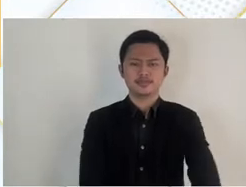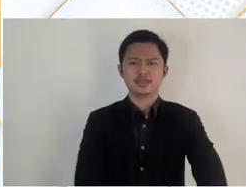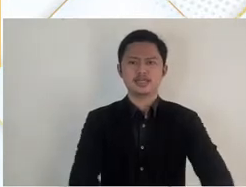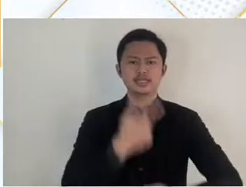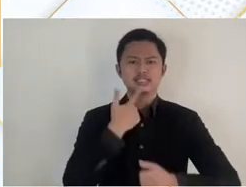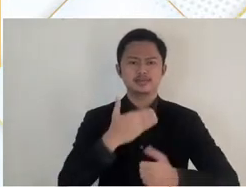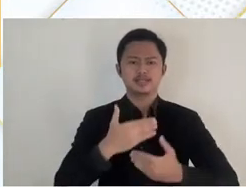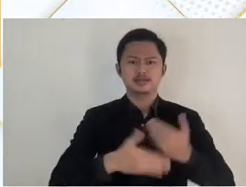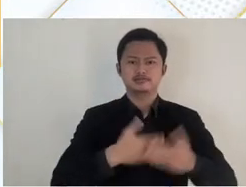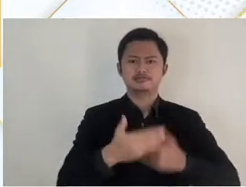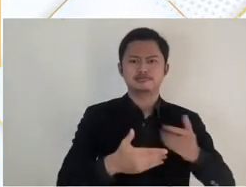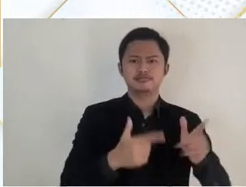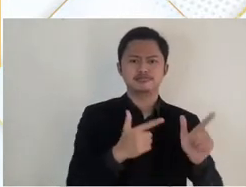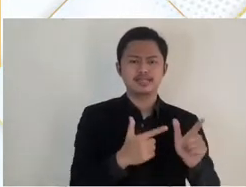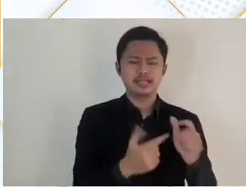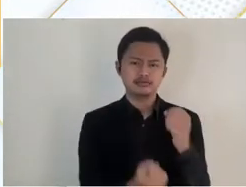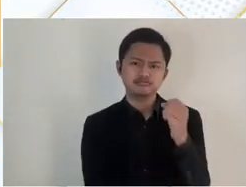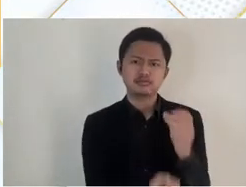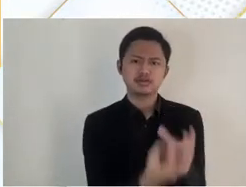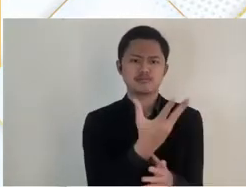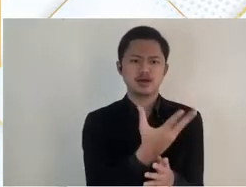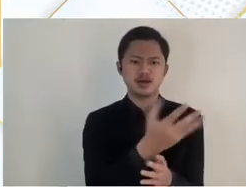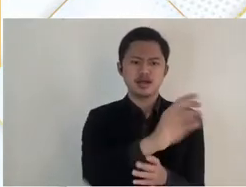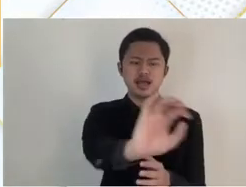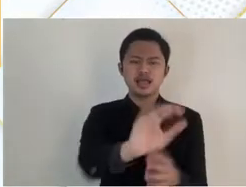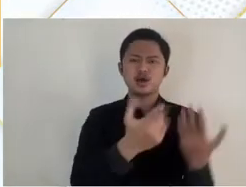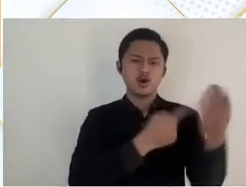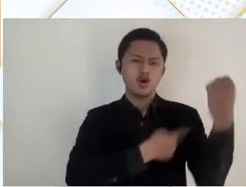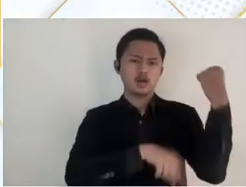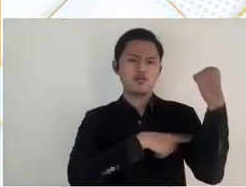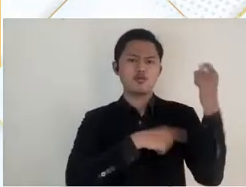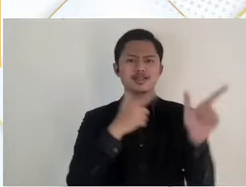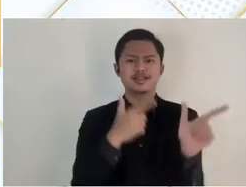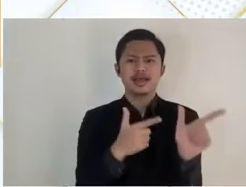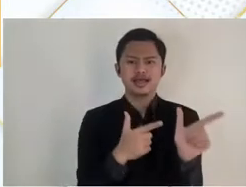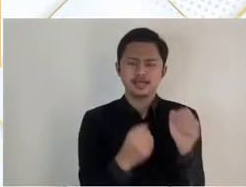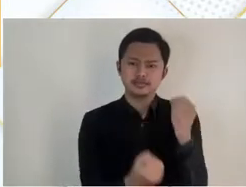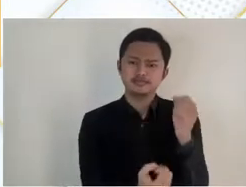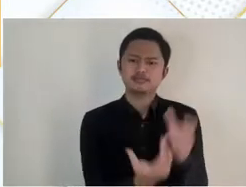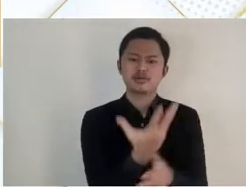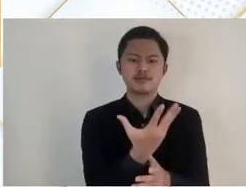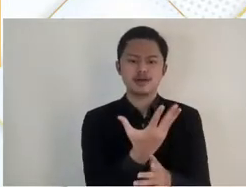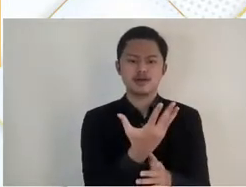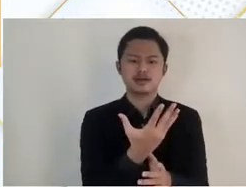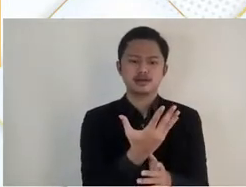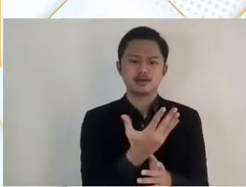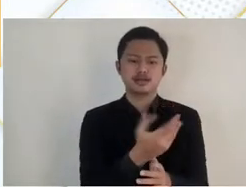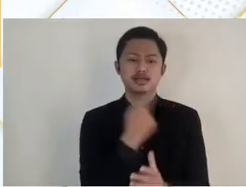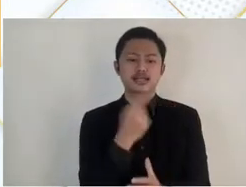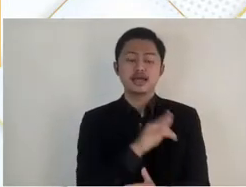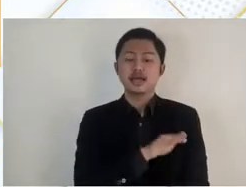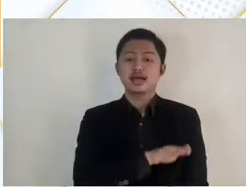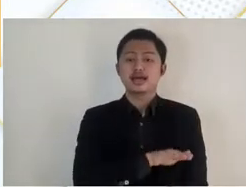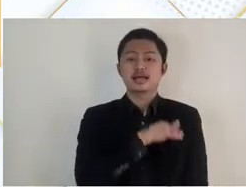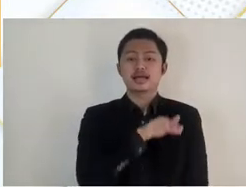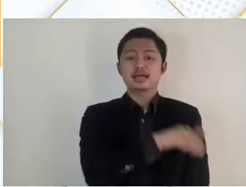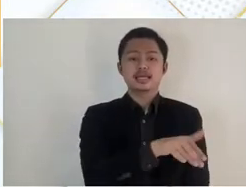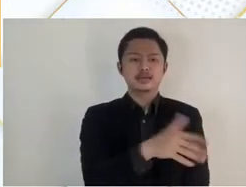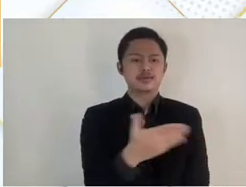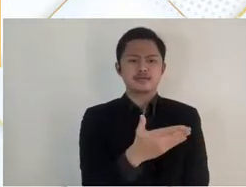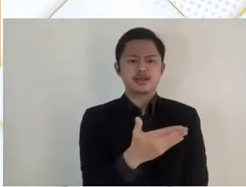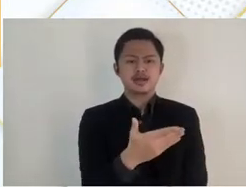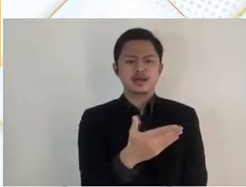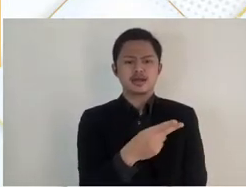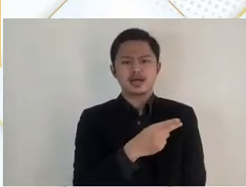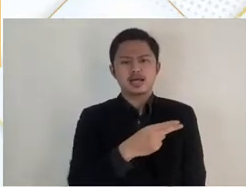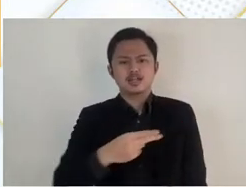maritime defenses, increasing the capacity of the TNI, then continuing to send land-based Indonesian forces